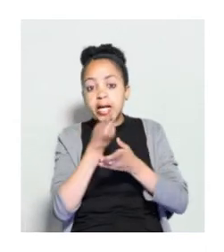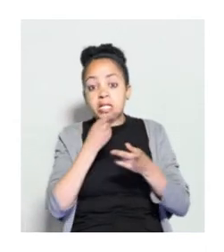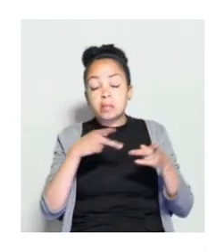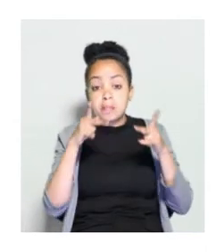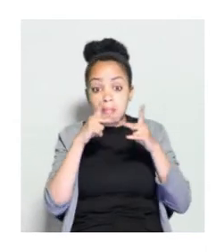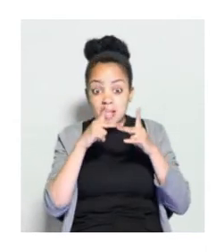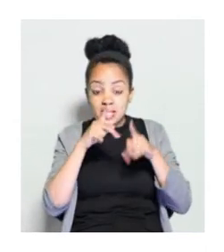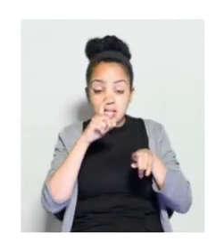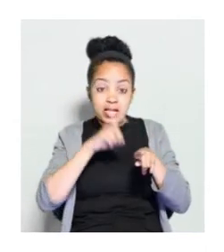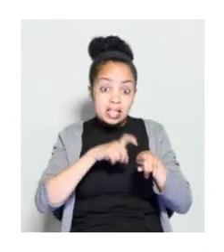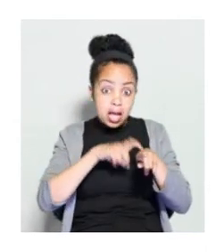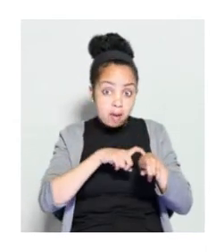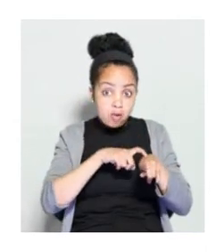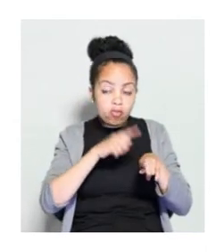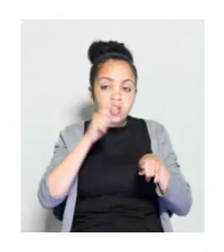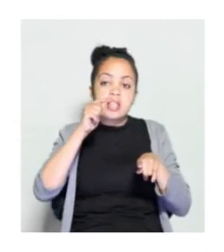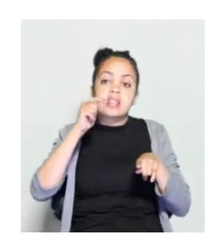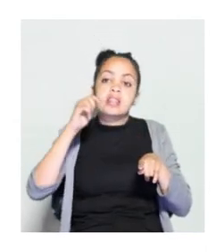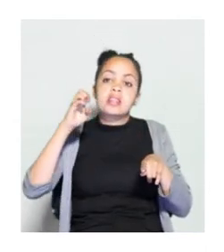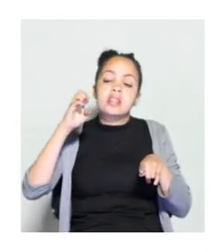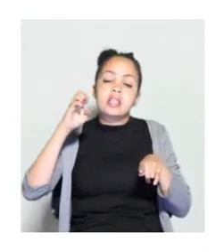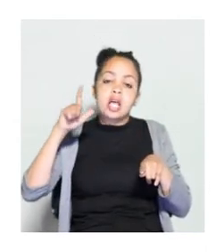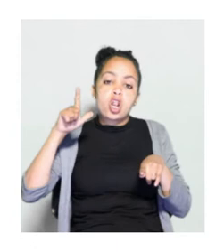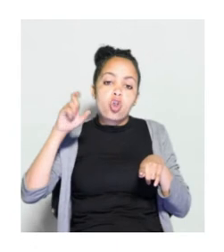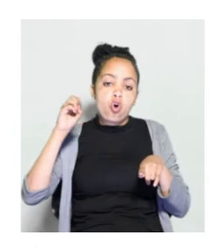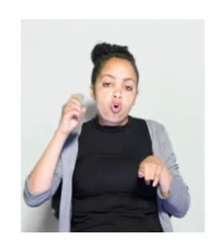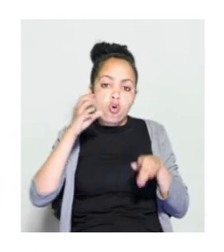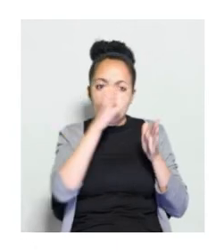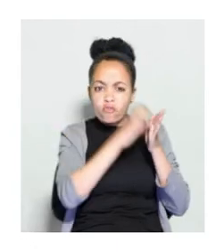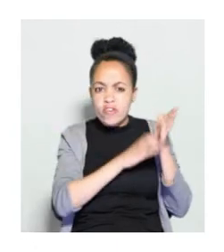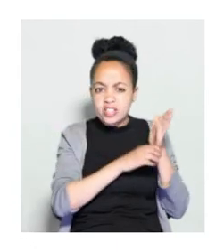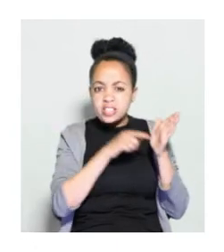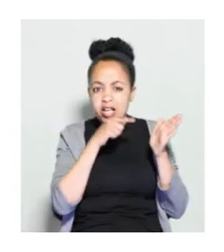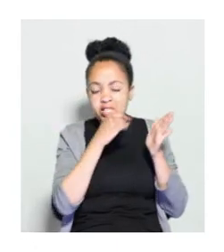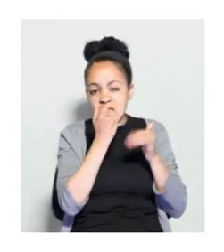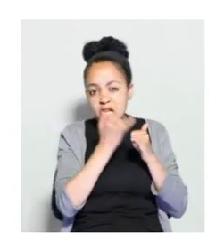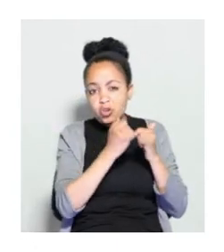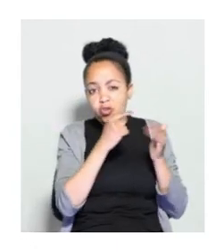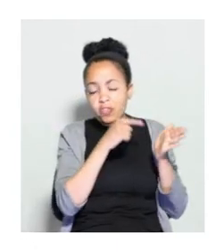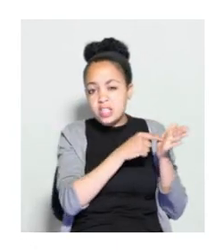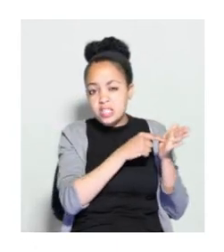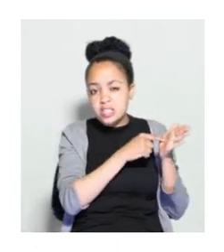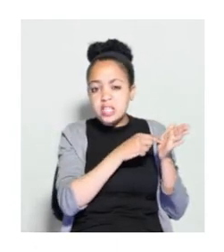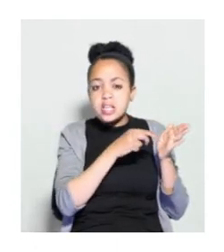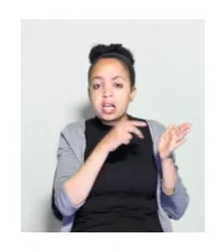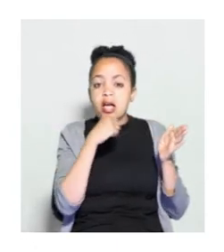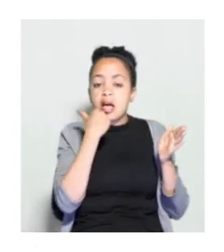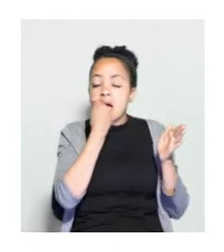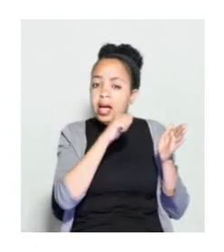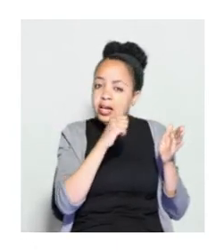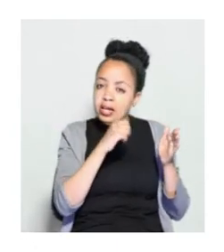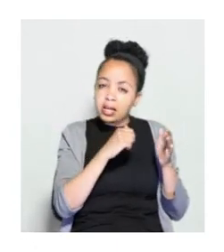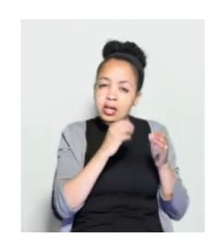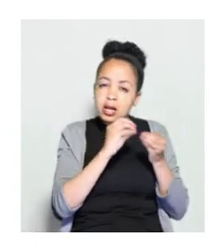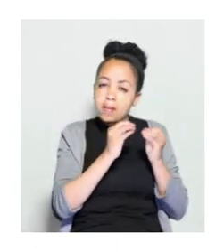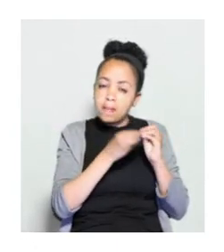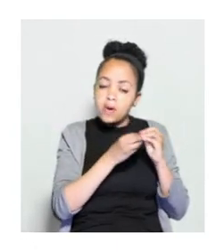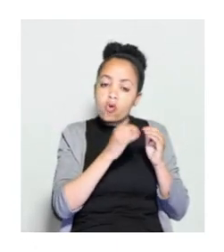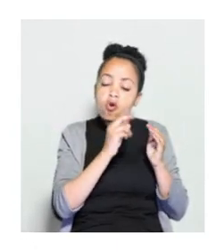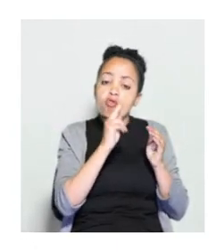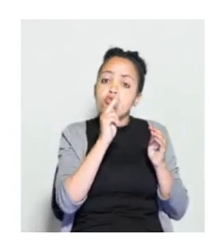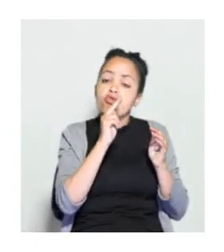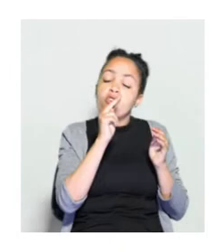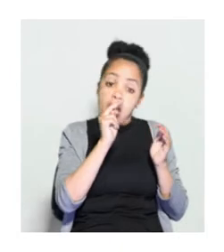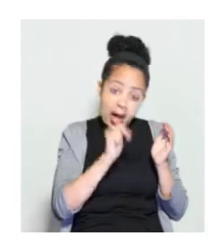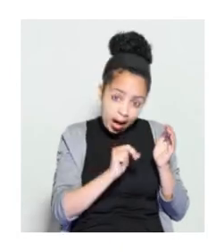place during telophase one. The cell formed at the end of telophase one, it is N number or haploid.